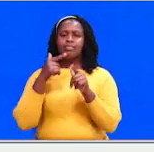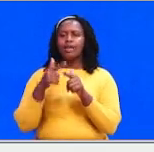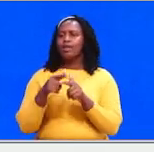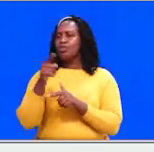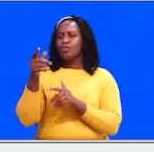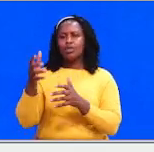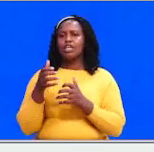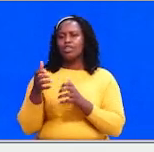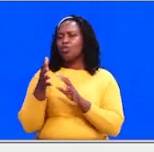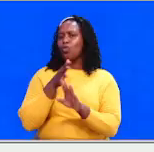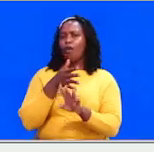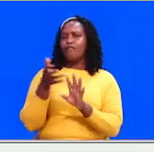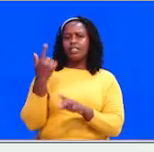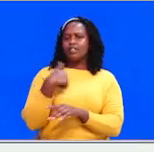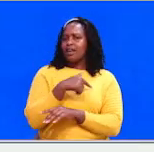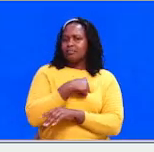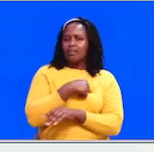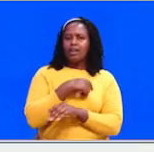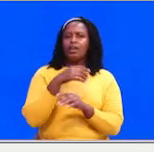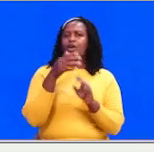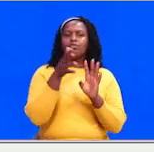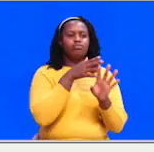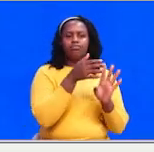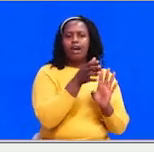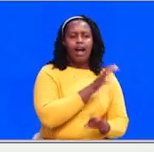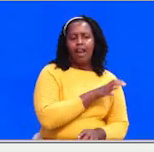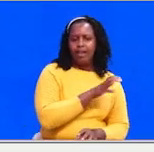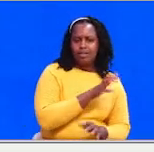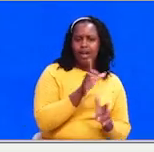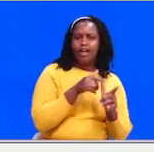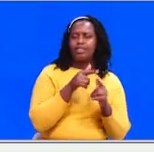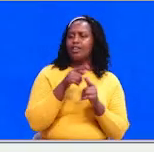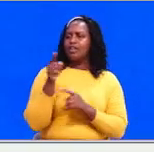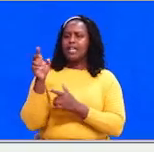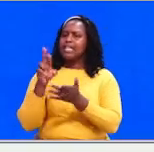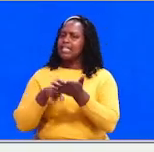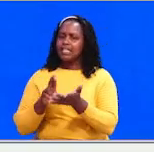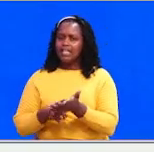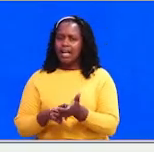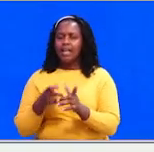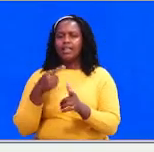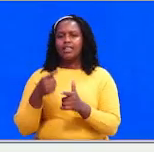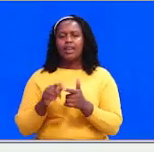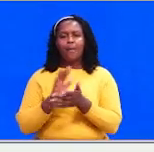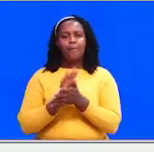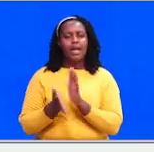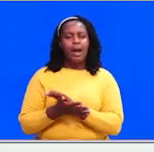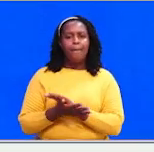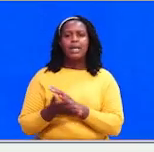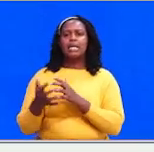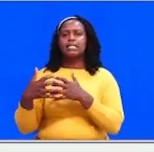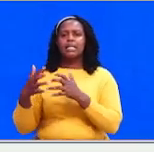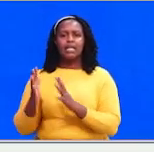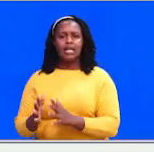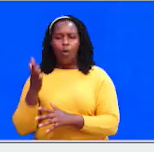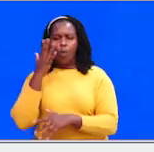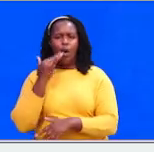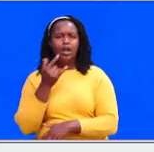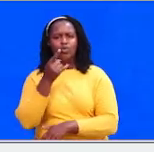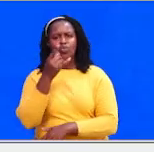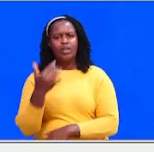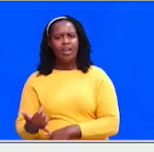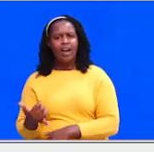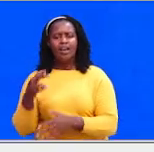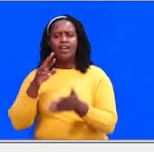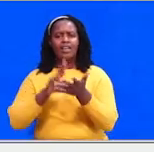convince us engineers to convince clients, then you have to register and become a registered engineer, because you're too young, you're not registered.